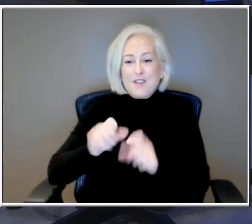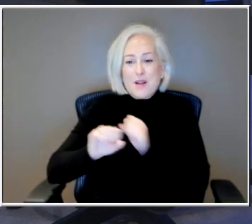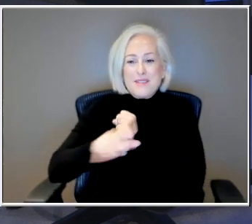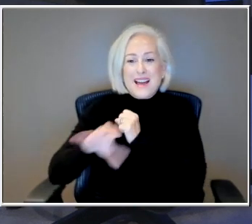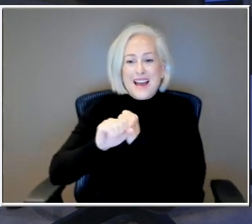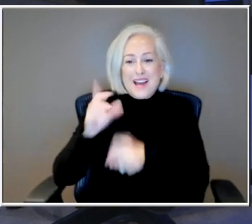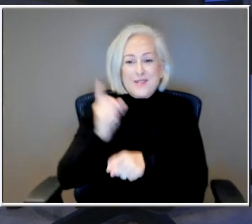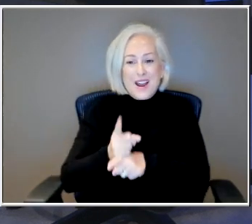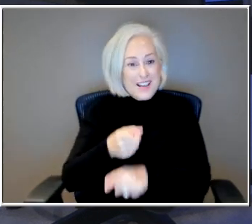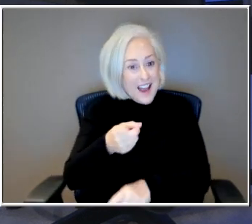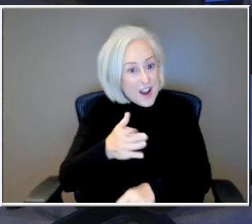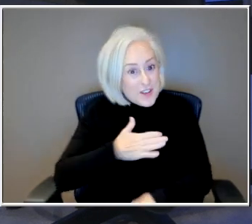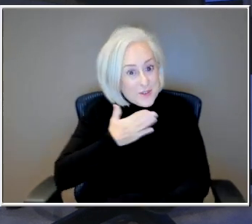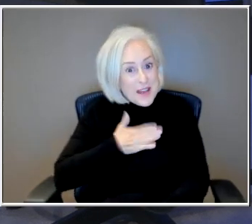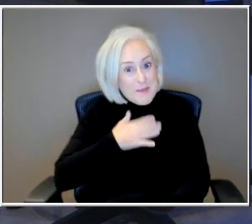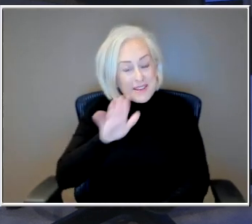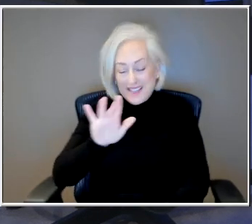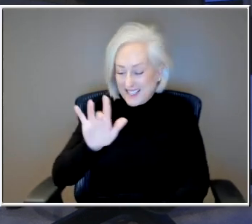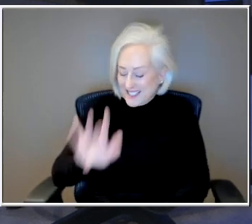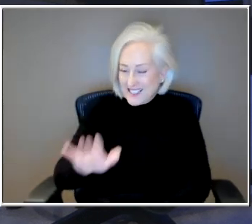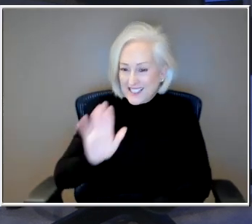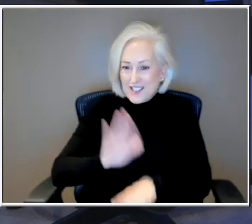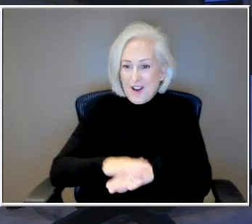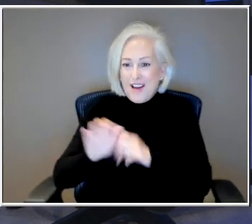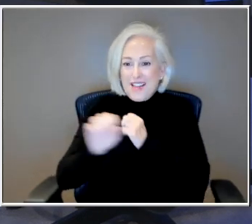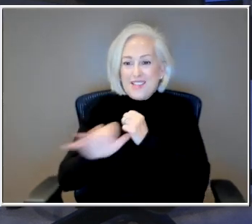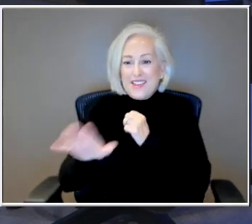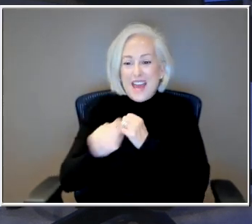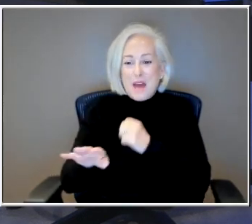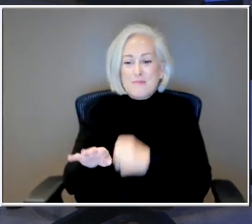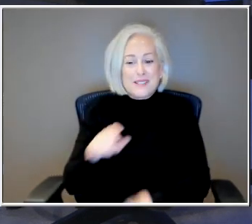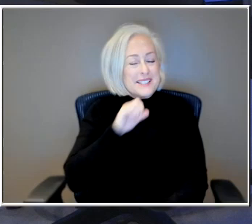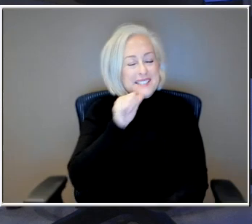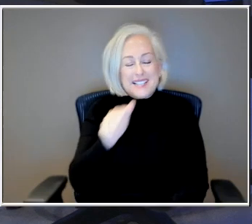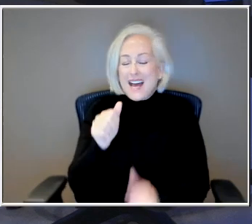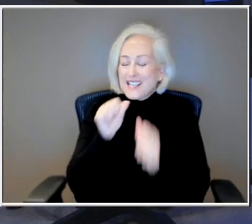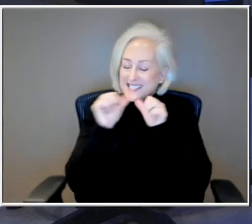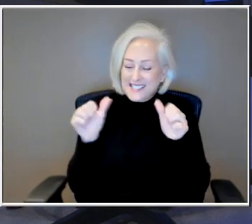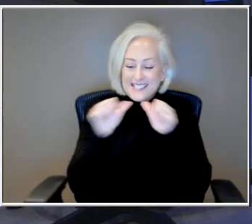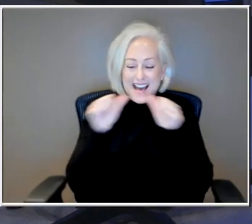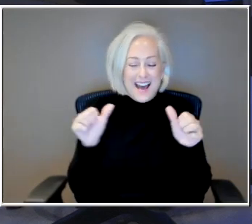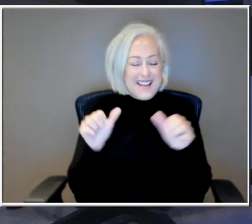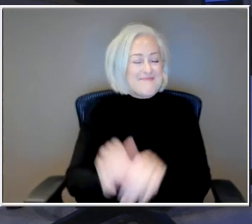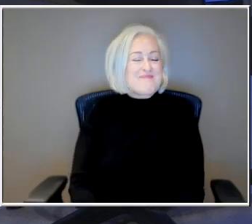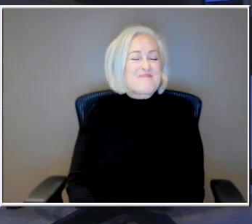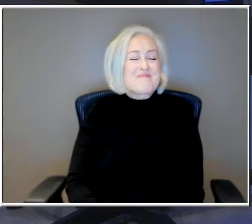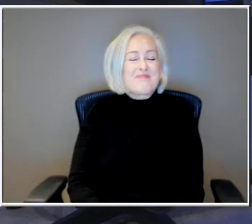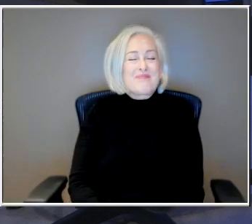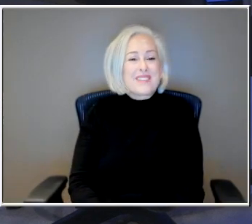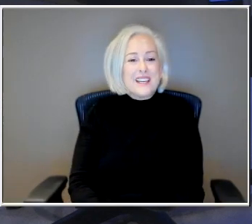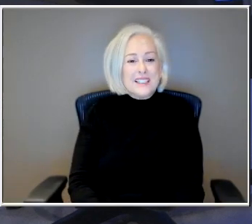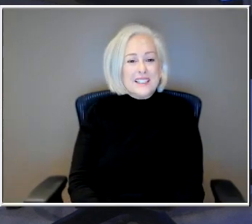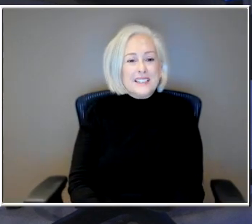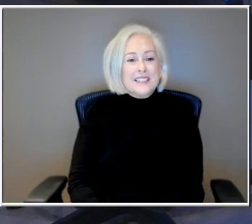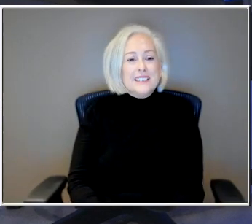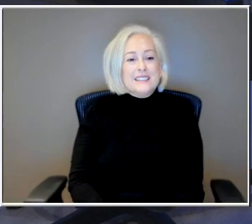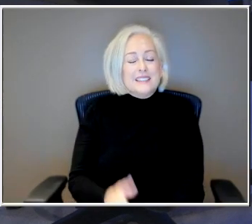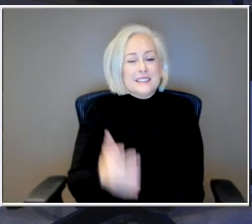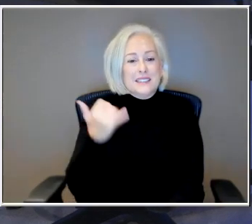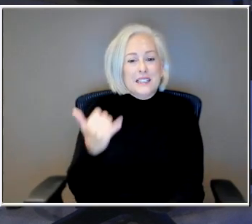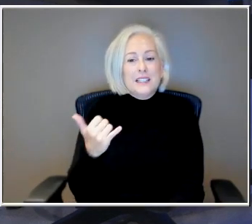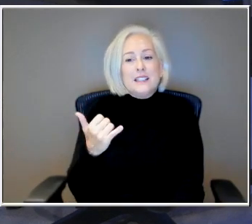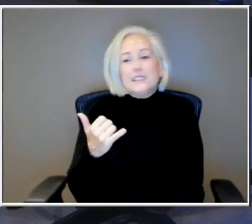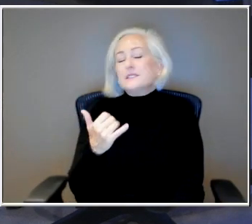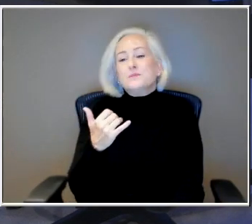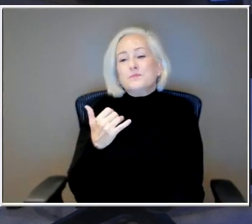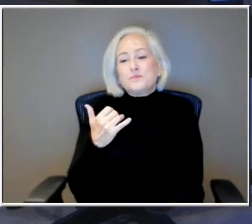that he did not deny those pop-up ads? So I want to ask docs, what's the biggest questions